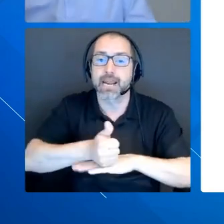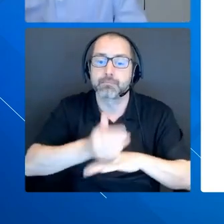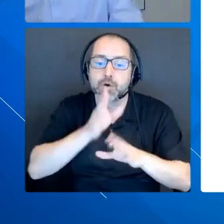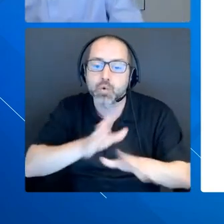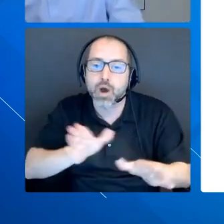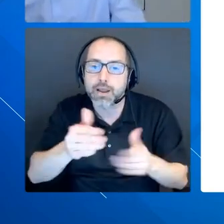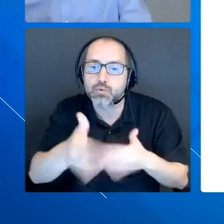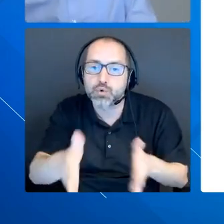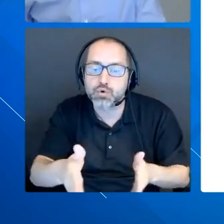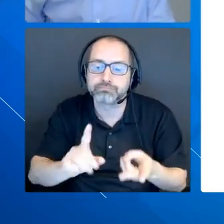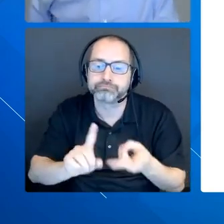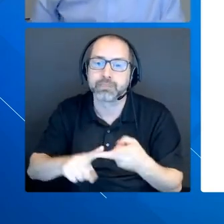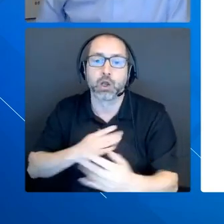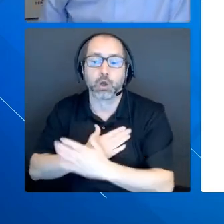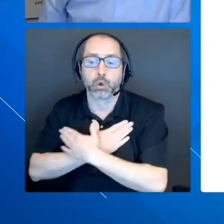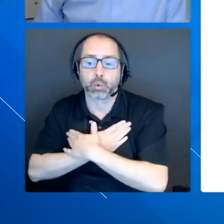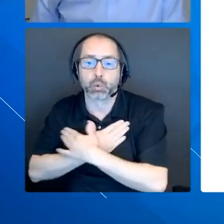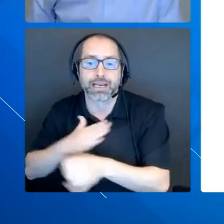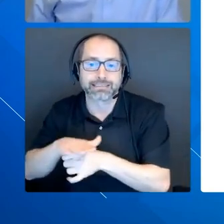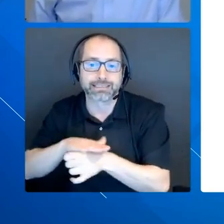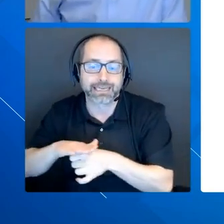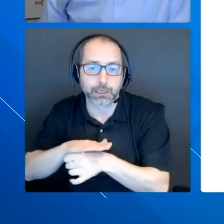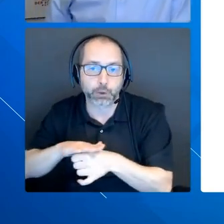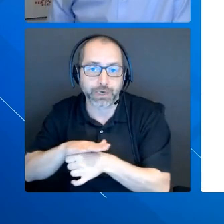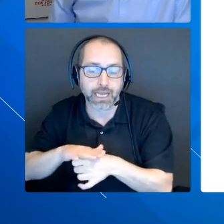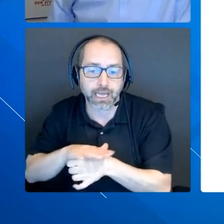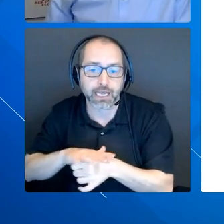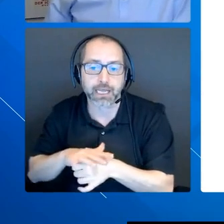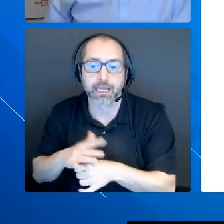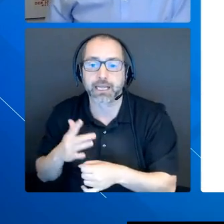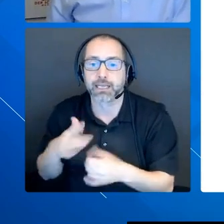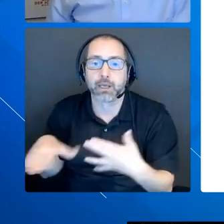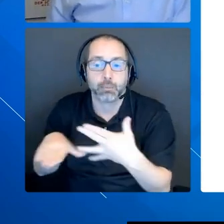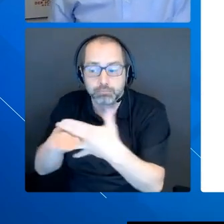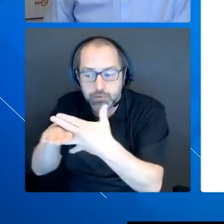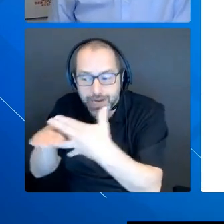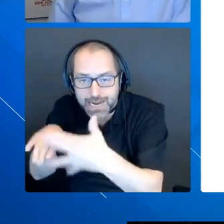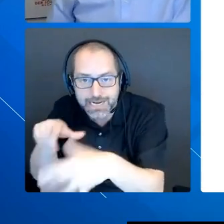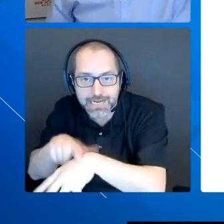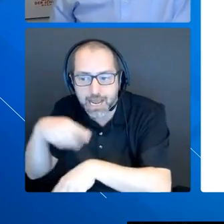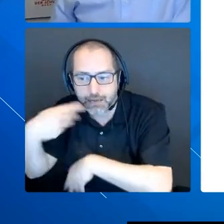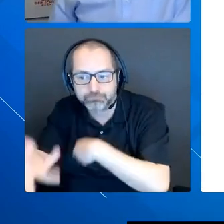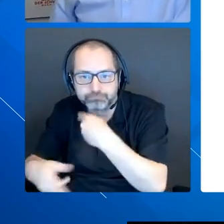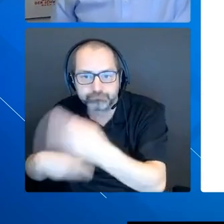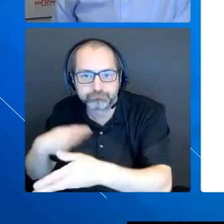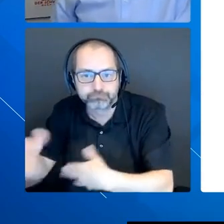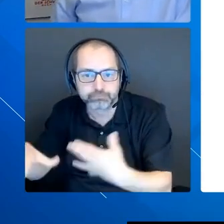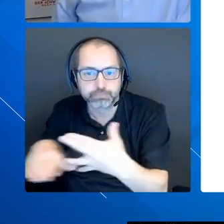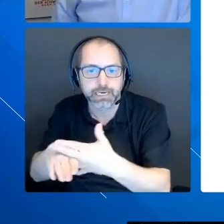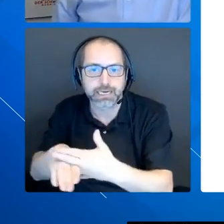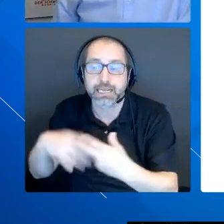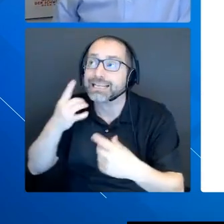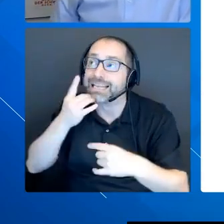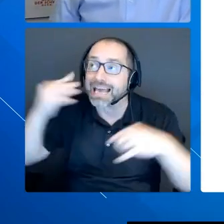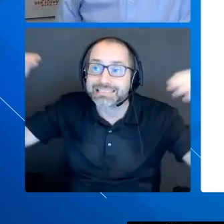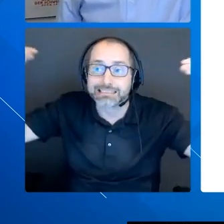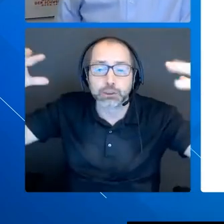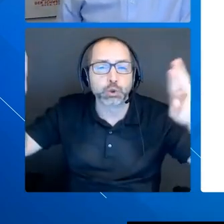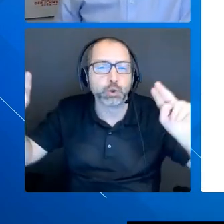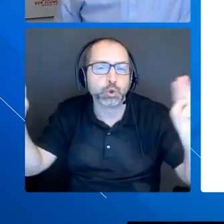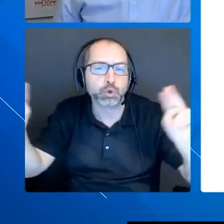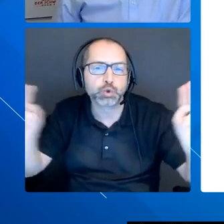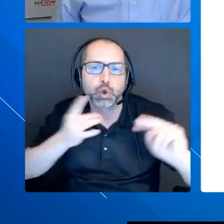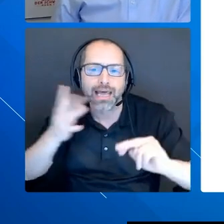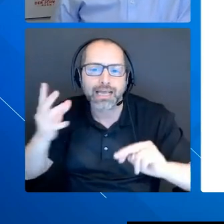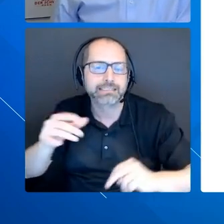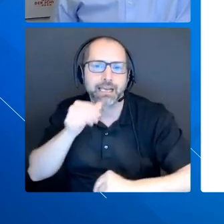rest areas, ample break time between sessions. Don't forget nice neutral lighting, and don't use